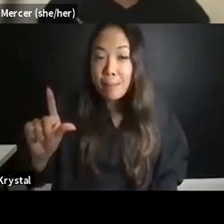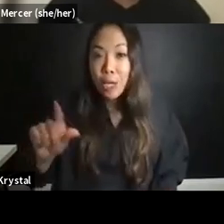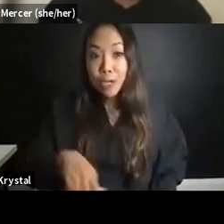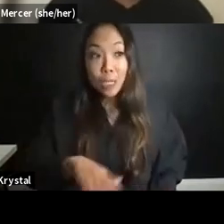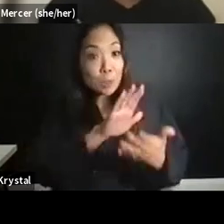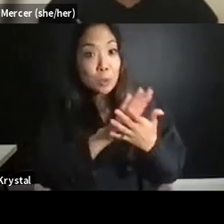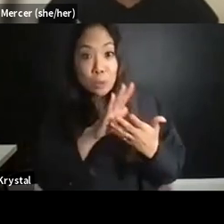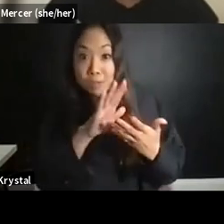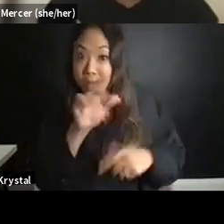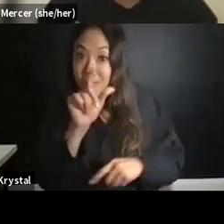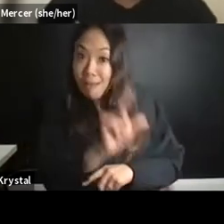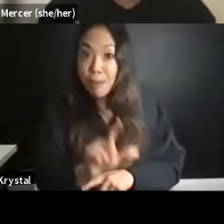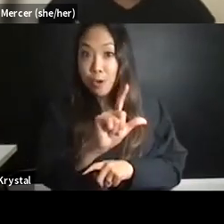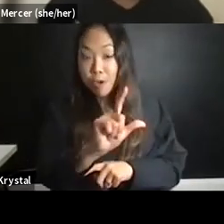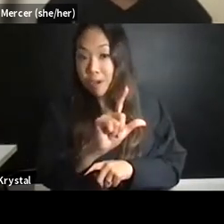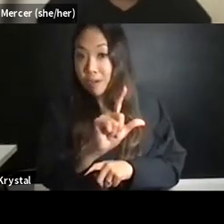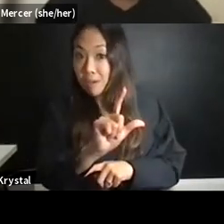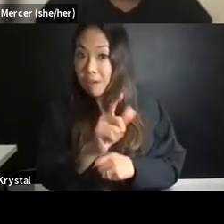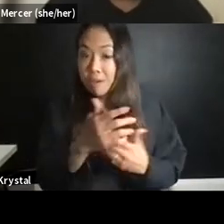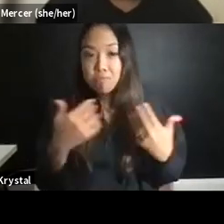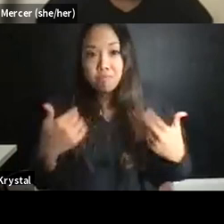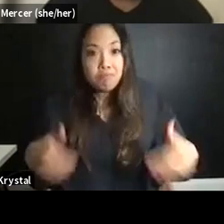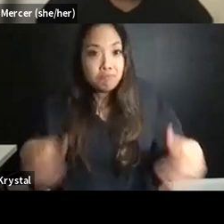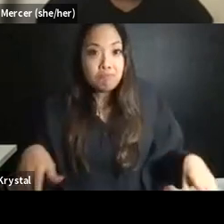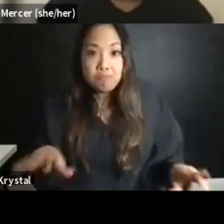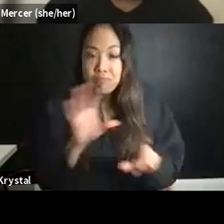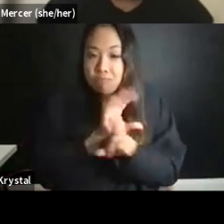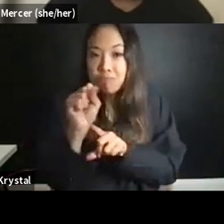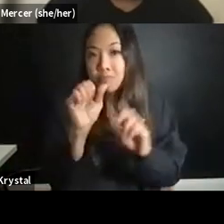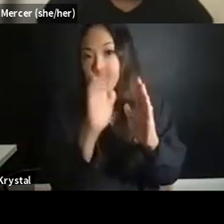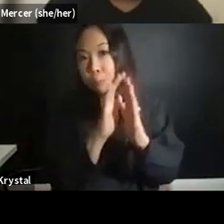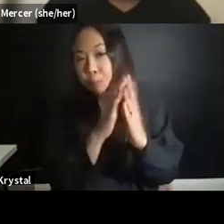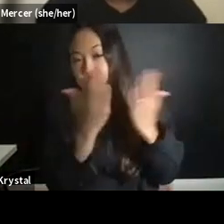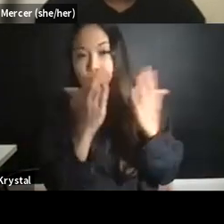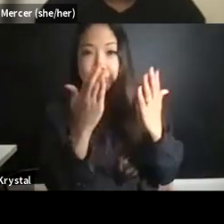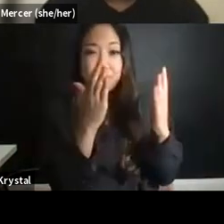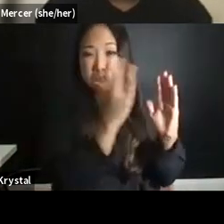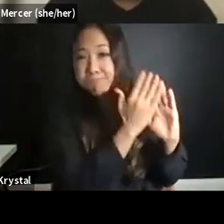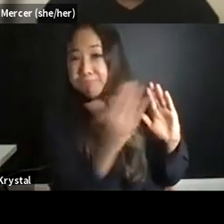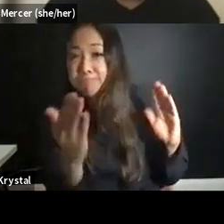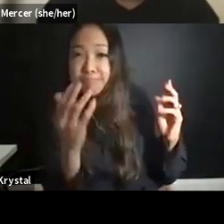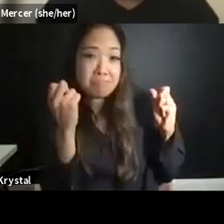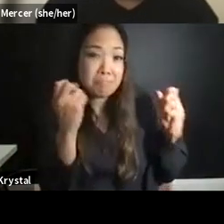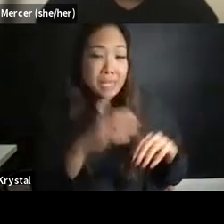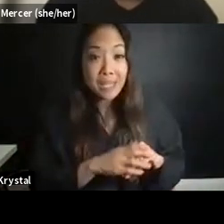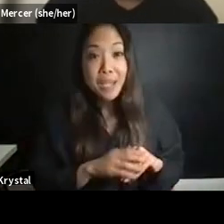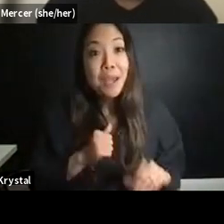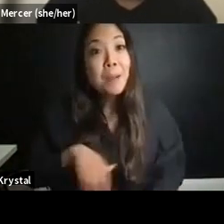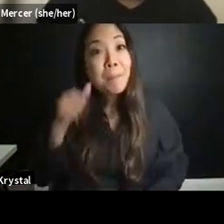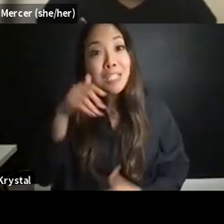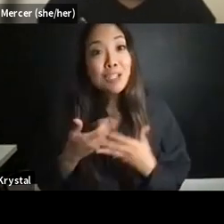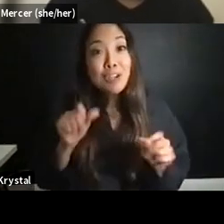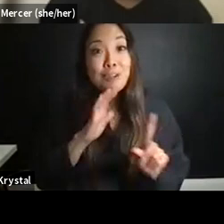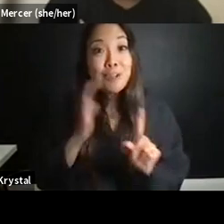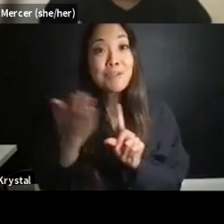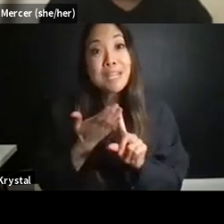have their own libraries or just access to books my daughter earlier today was trying to convince me to take her to the boston public